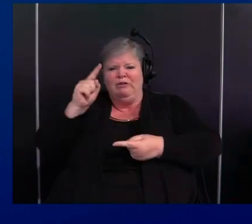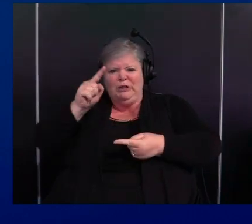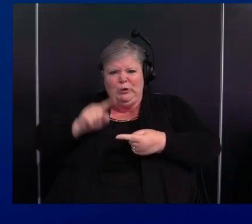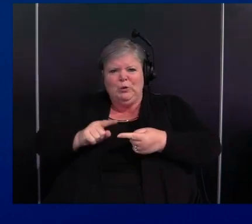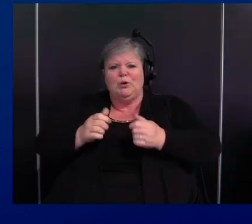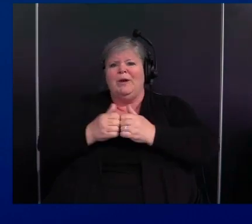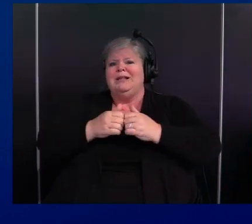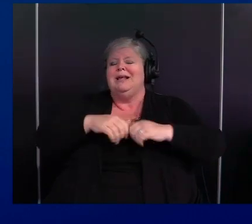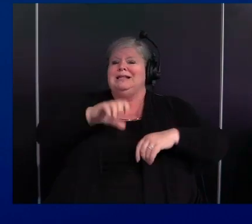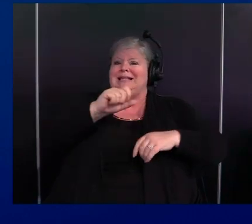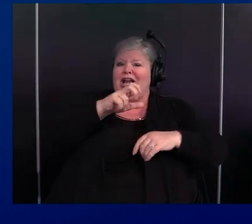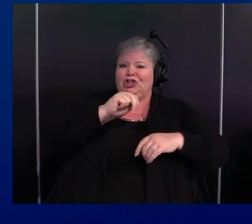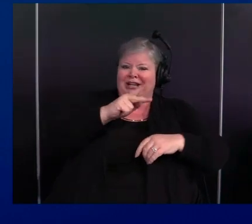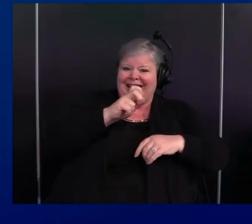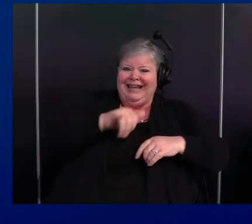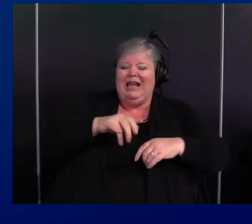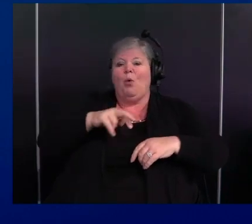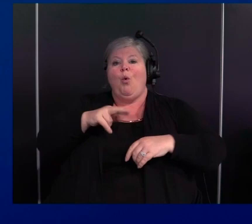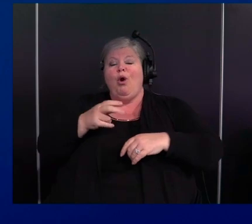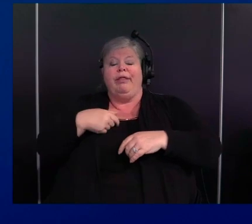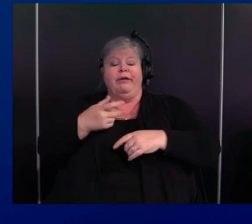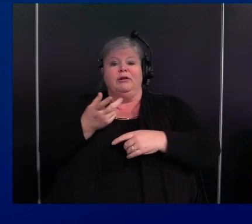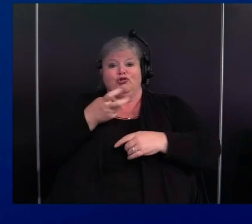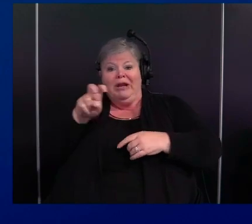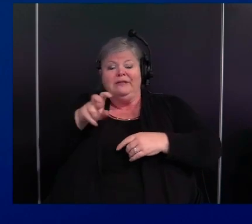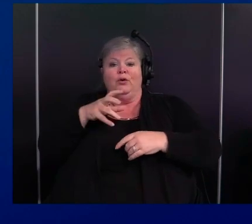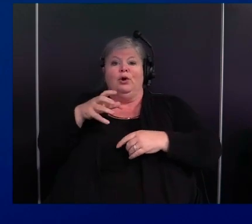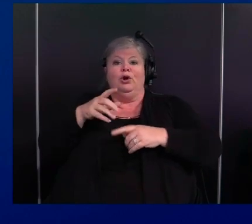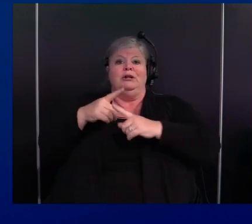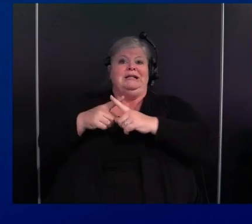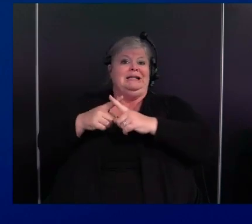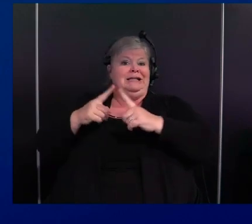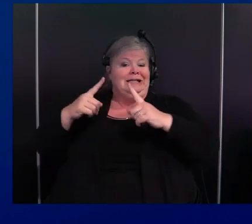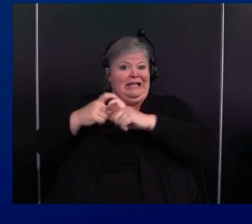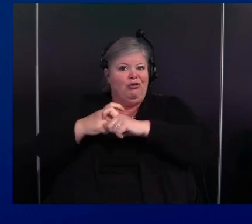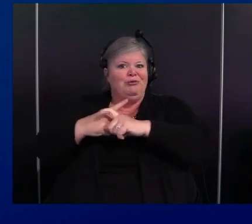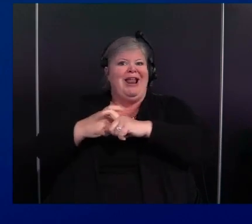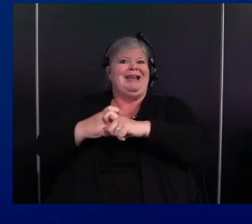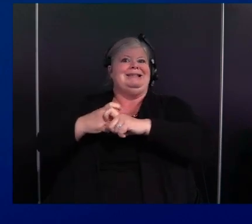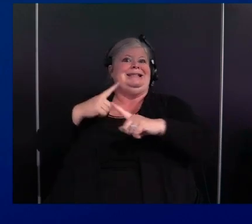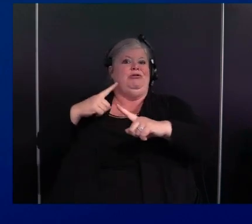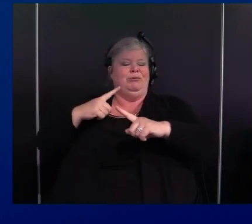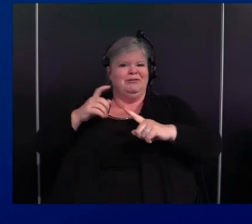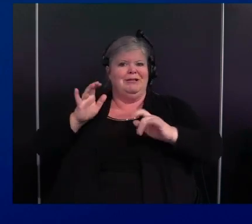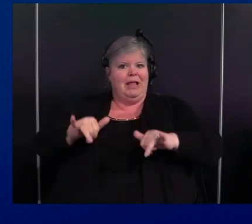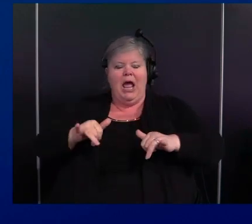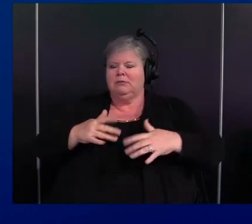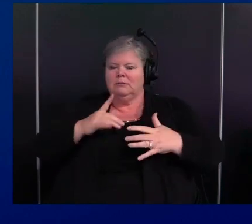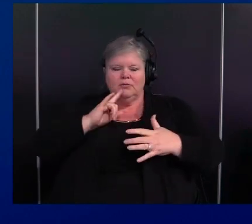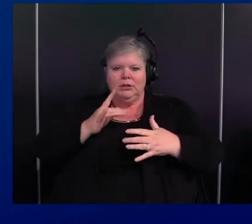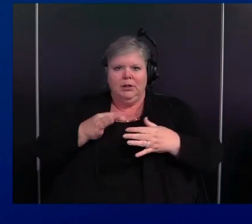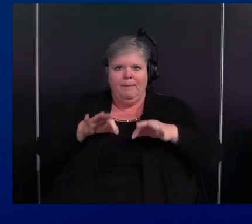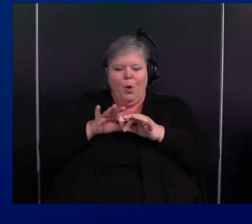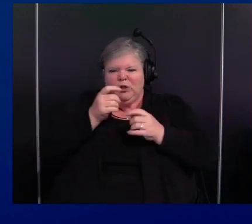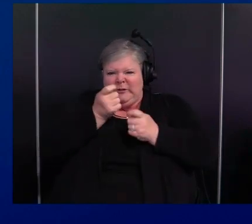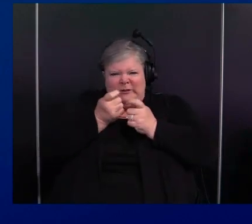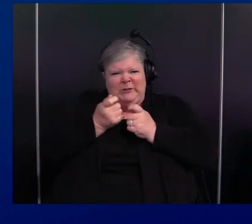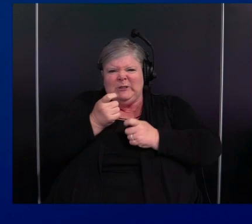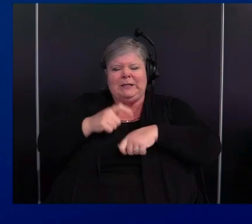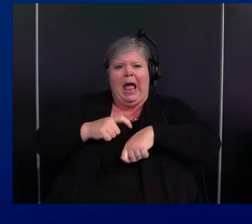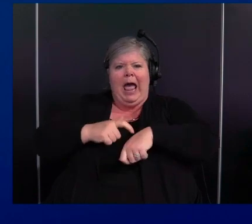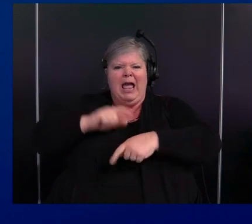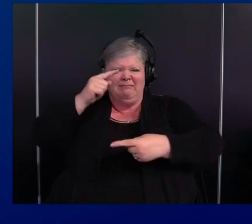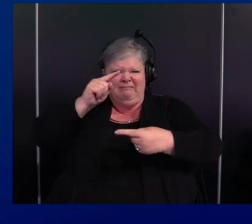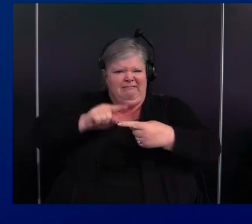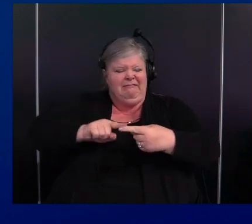negotiation or the actual transfer and encryption and decryption is a huge win. Right, it's performance. That's right. And so we've seen over the past year that